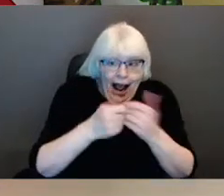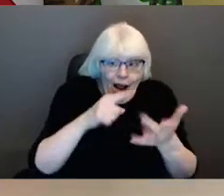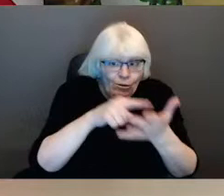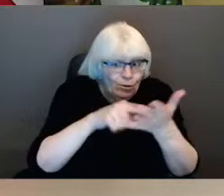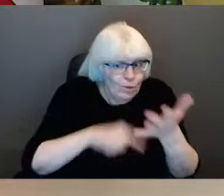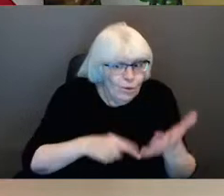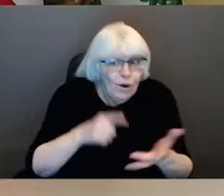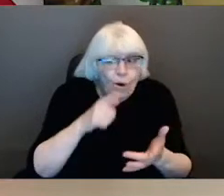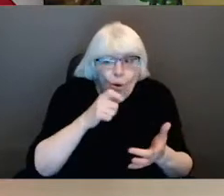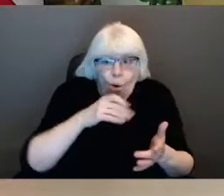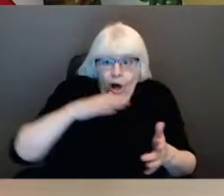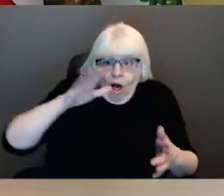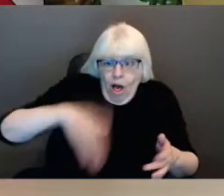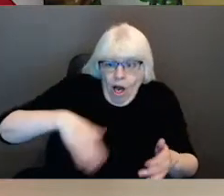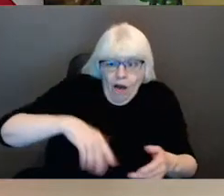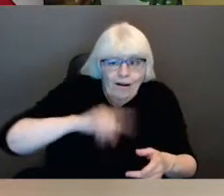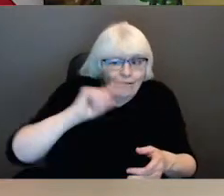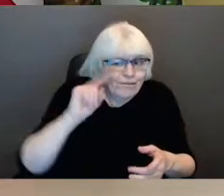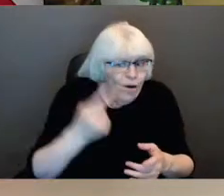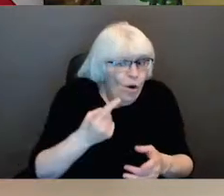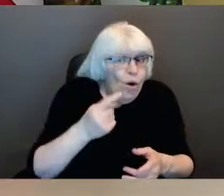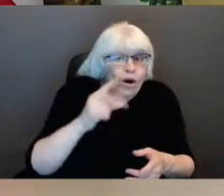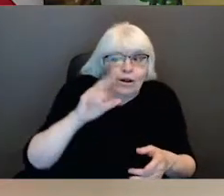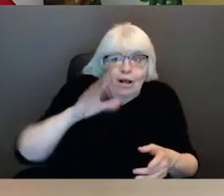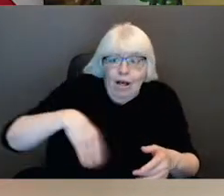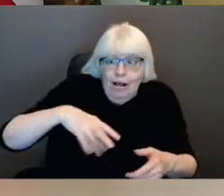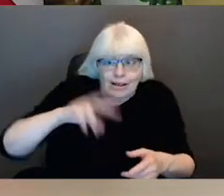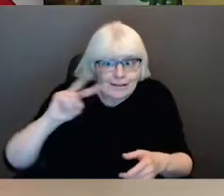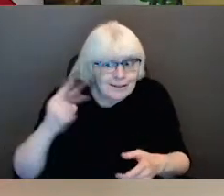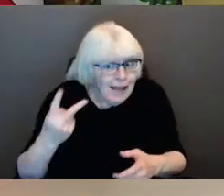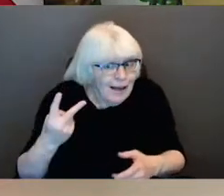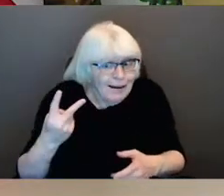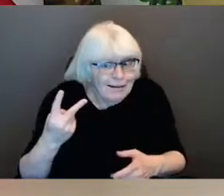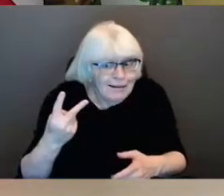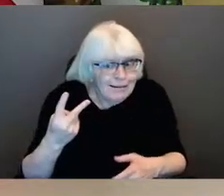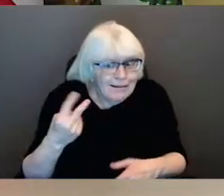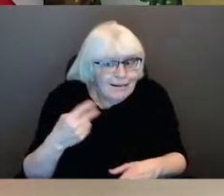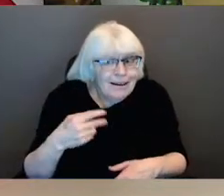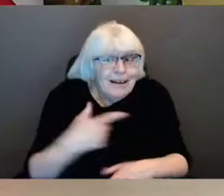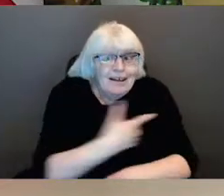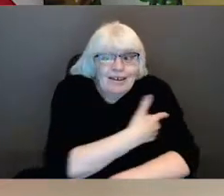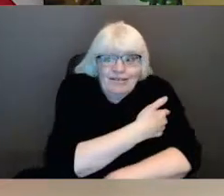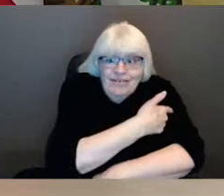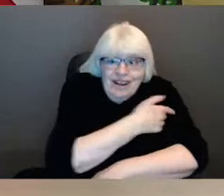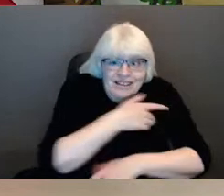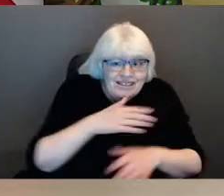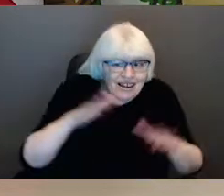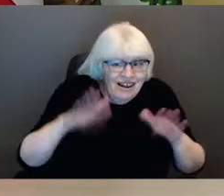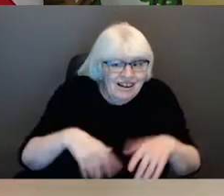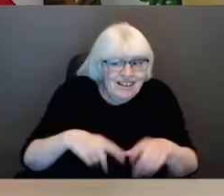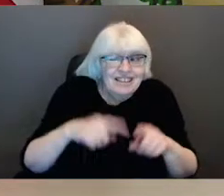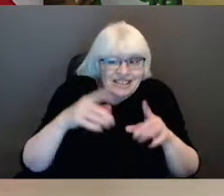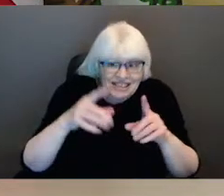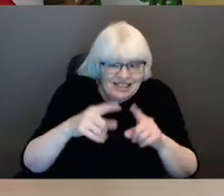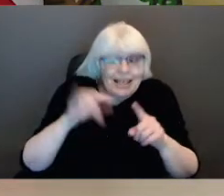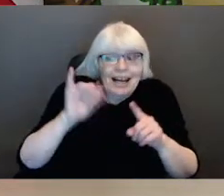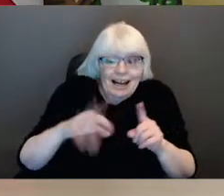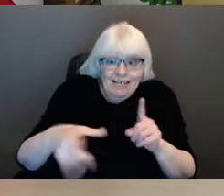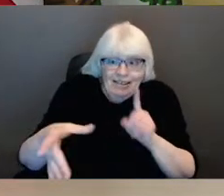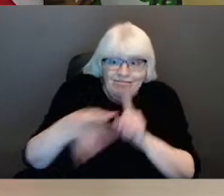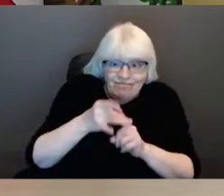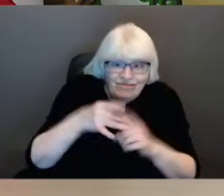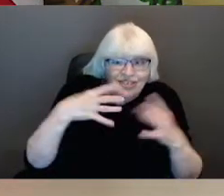but really we're being, if they're tested positive and they